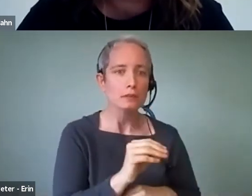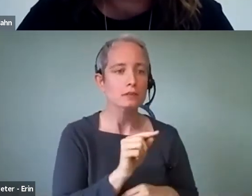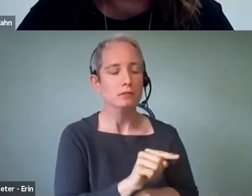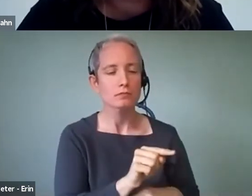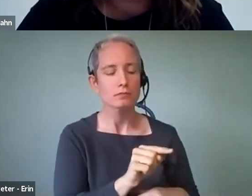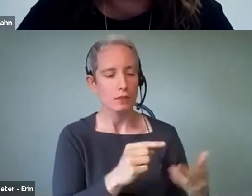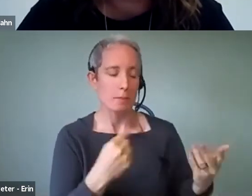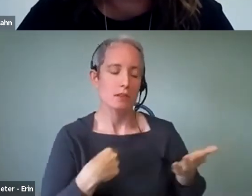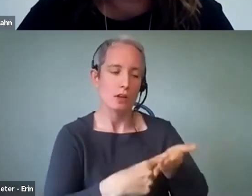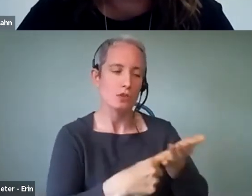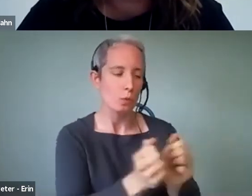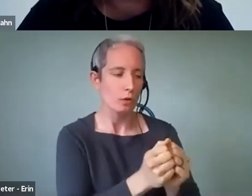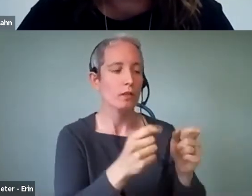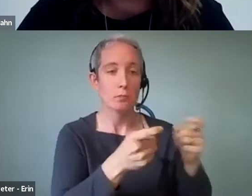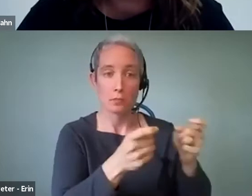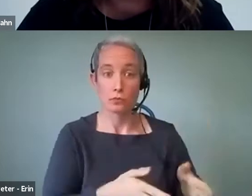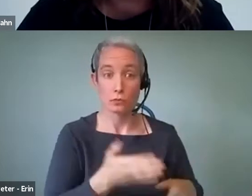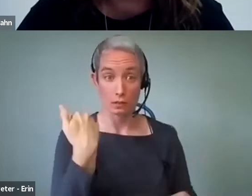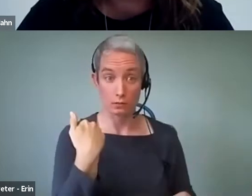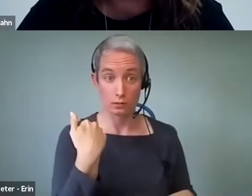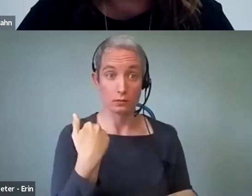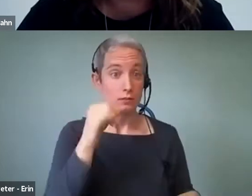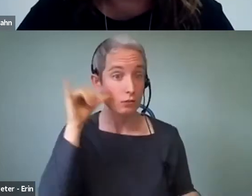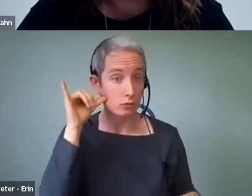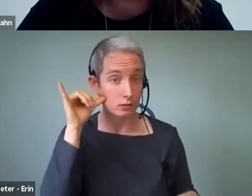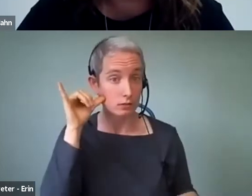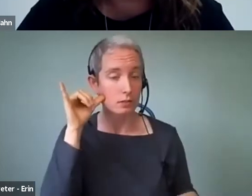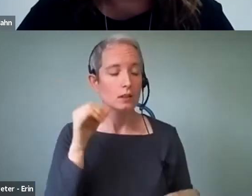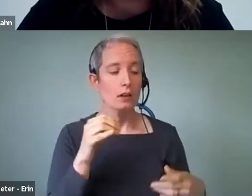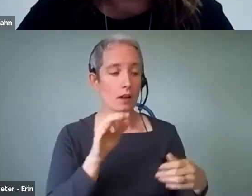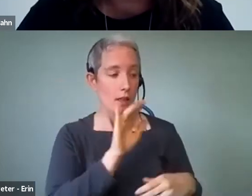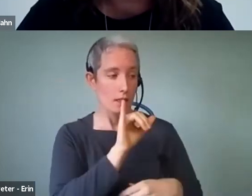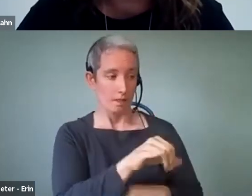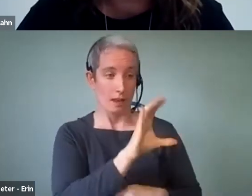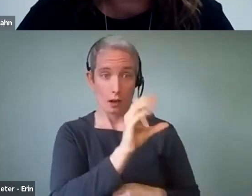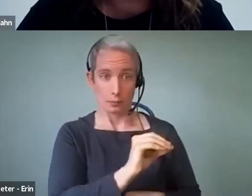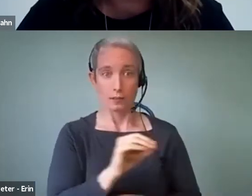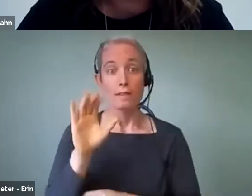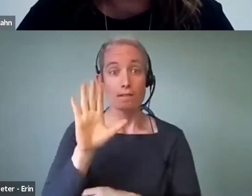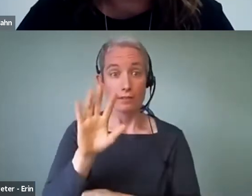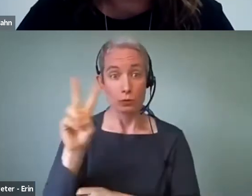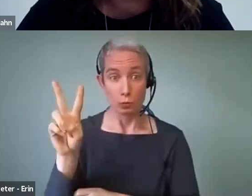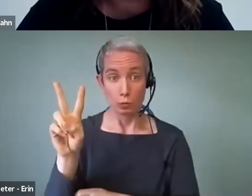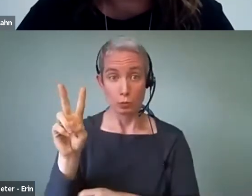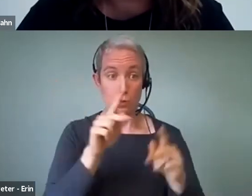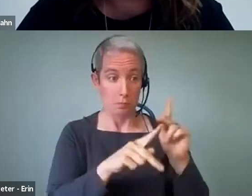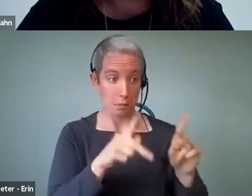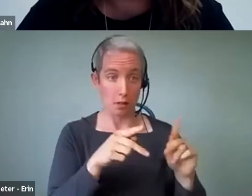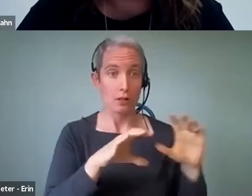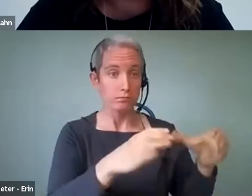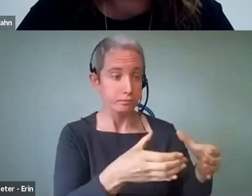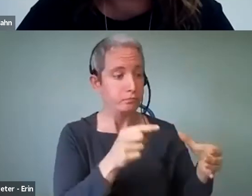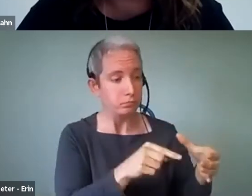someone yesterday, a manager of a 52-person firm. They're mostly